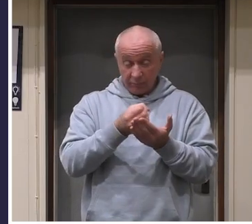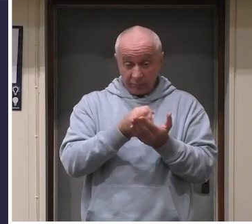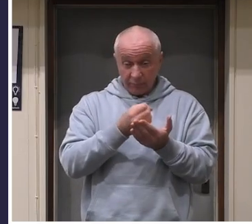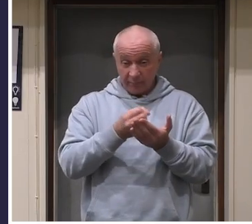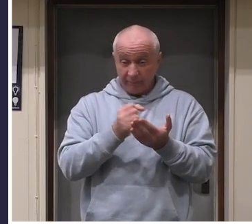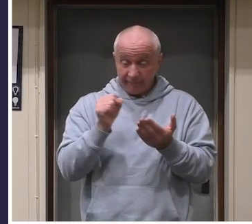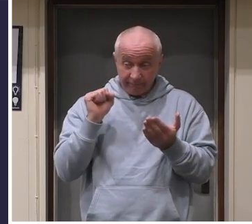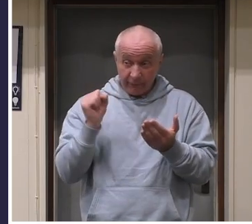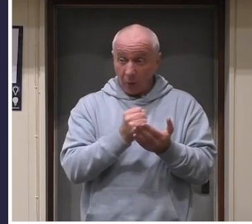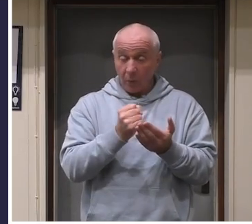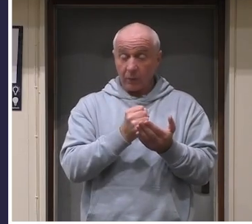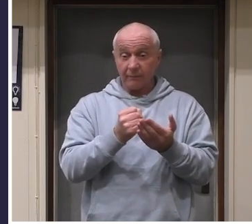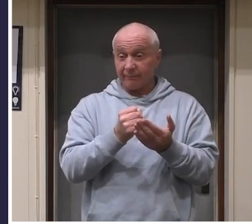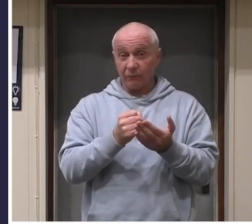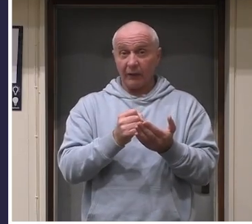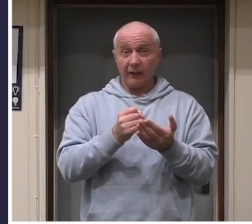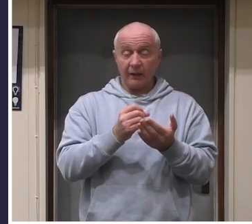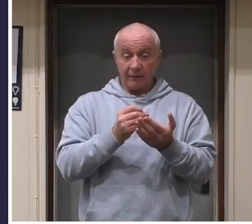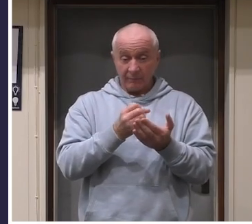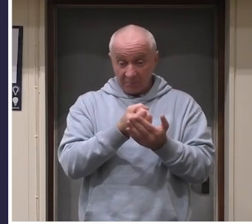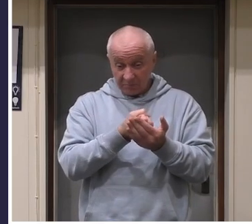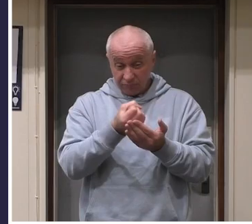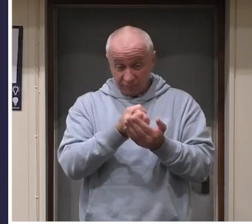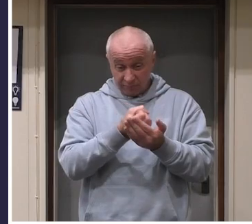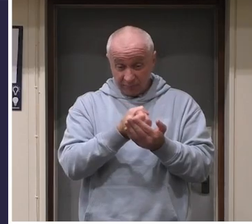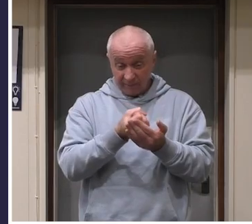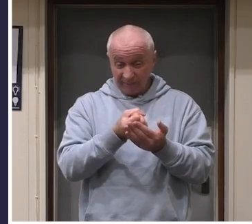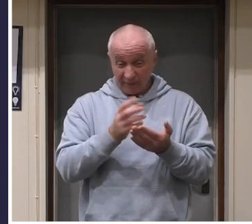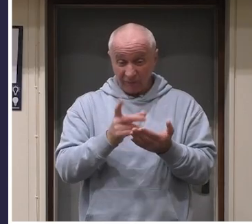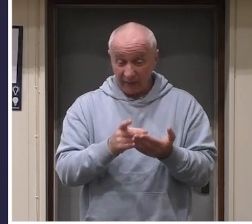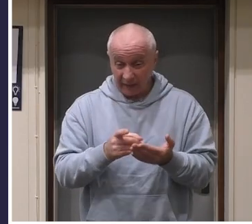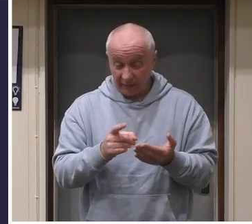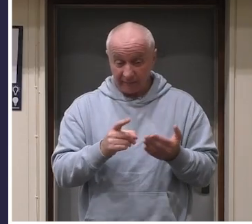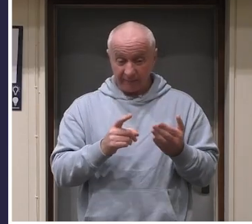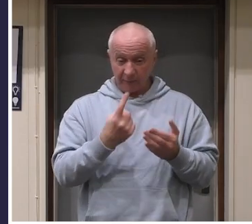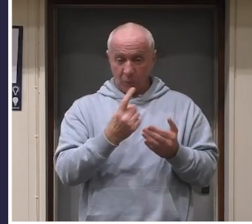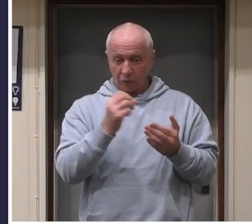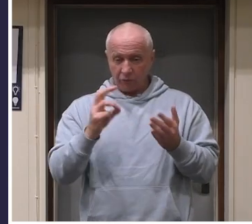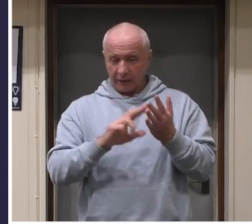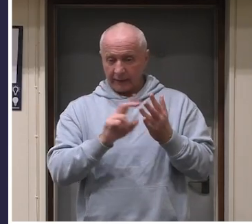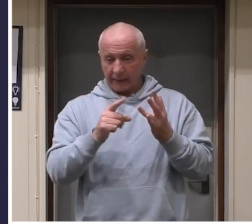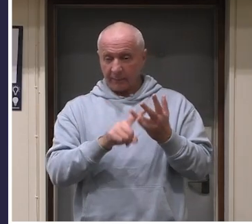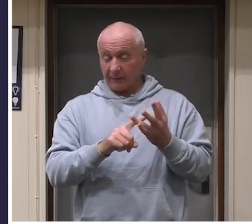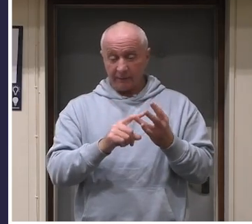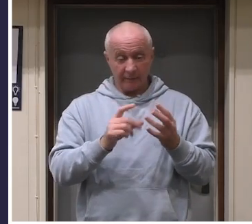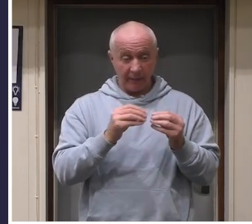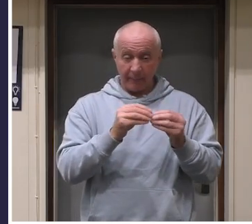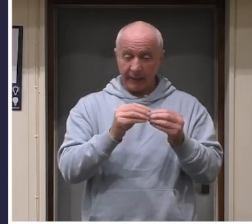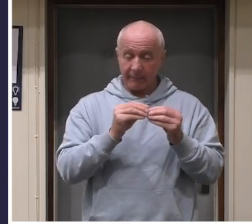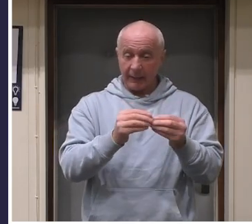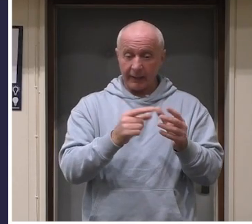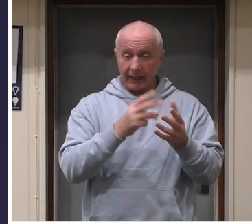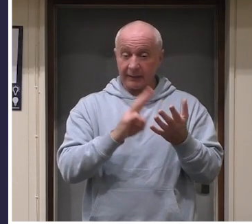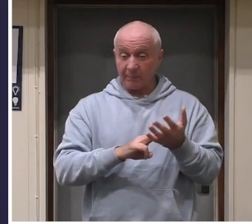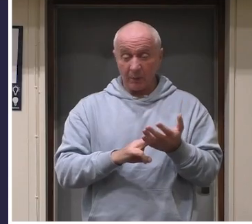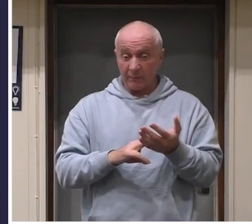that cold. The spatial extent of its motion, it's an object that's 100 nanometers in size. It's comprised of billions of atoms, but that whole